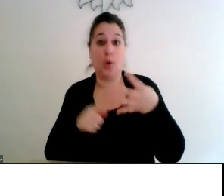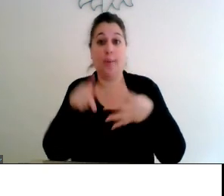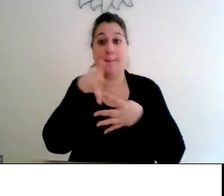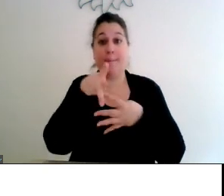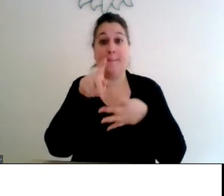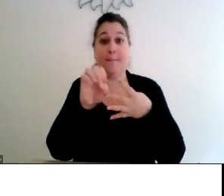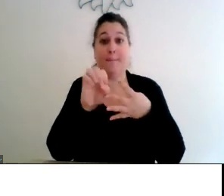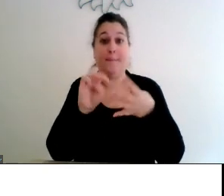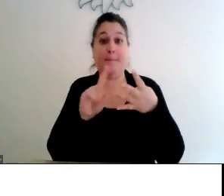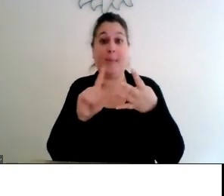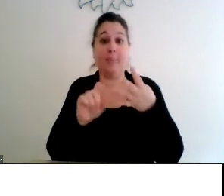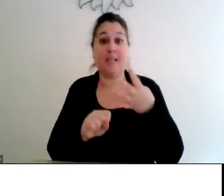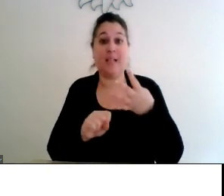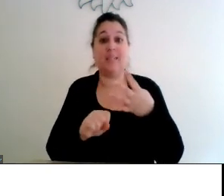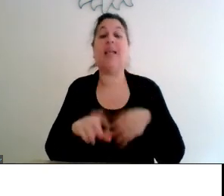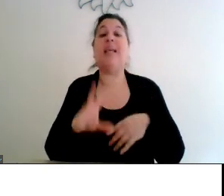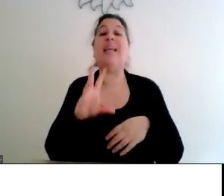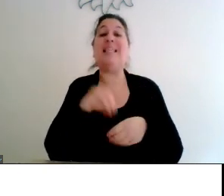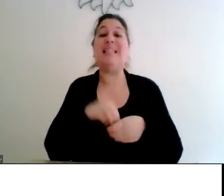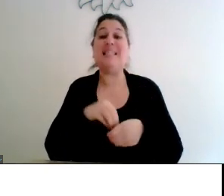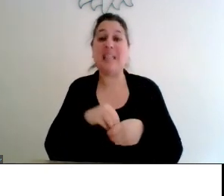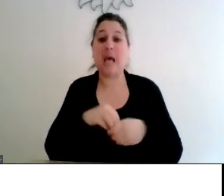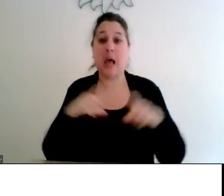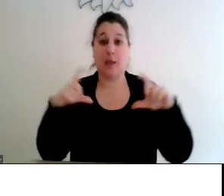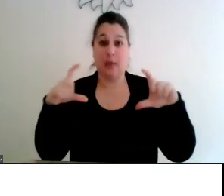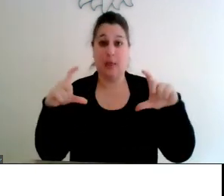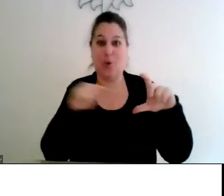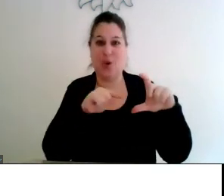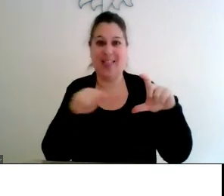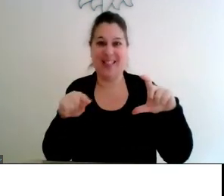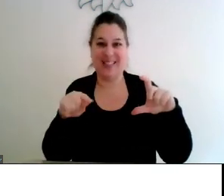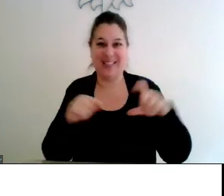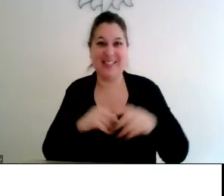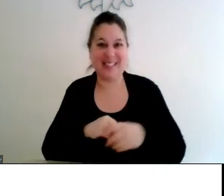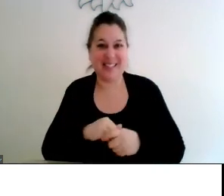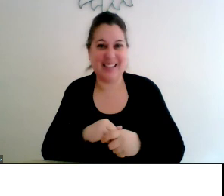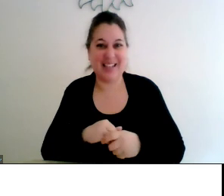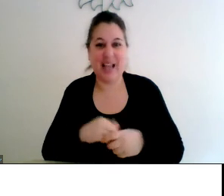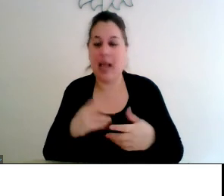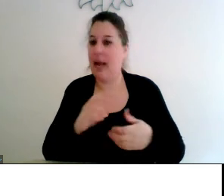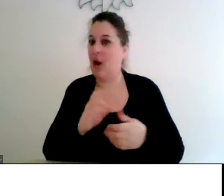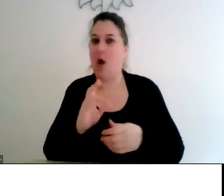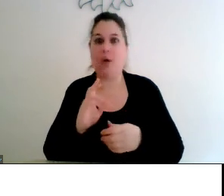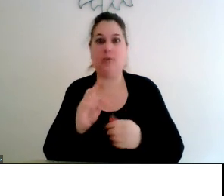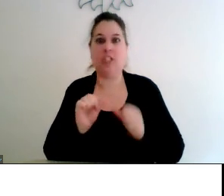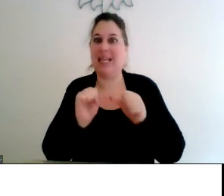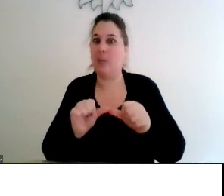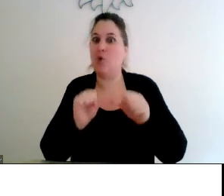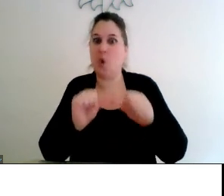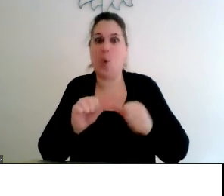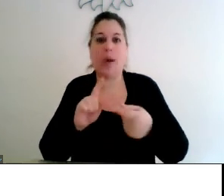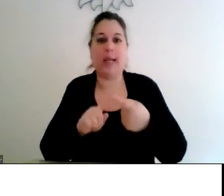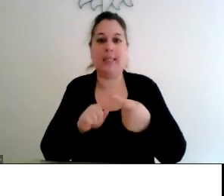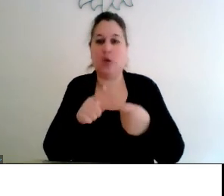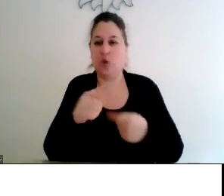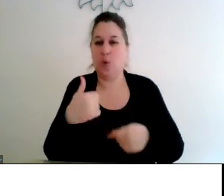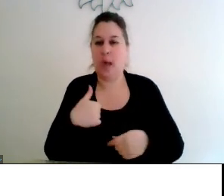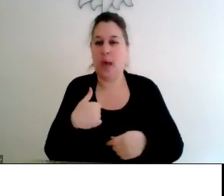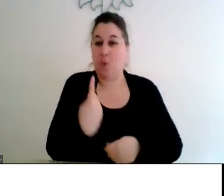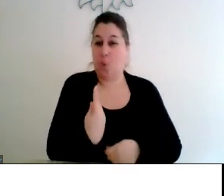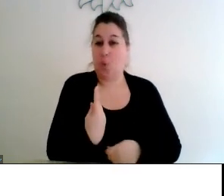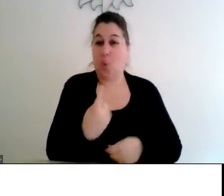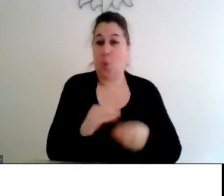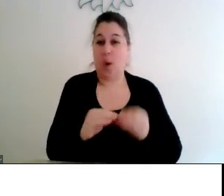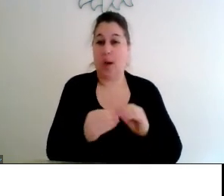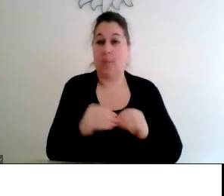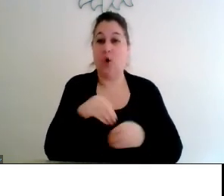and subtraction. Okay, you got to simplify it to just one number, okay, to get rid of those parentheses. All